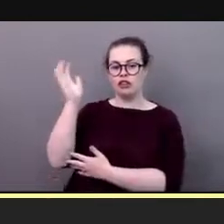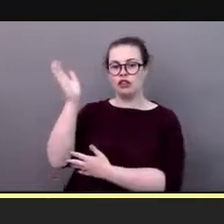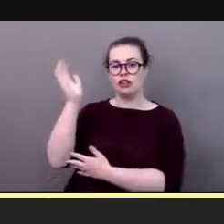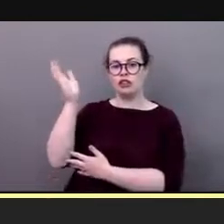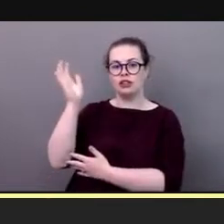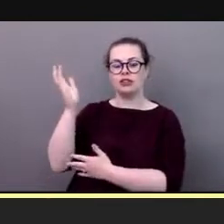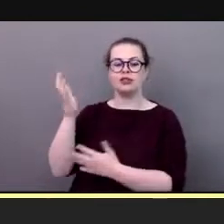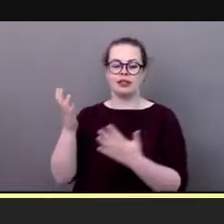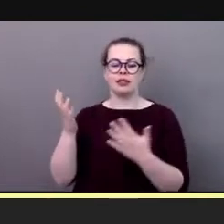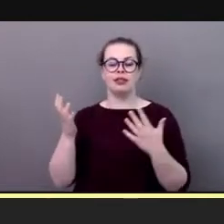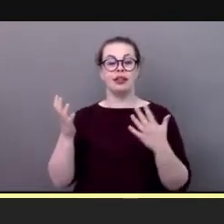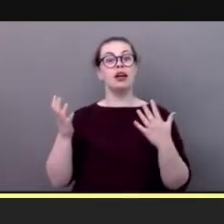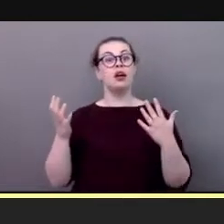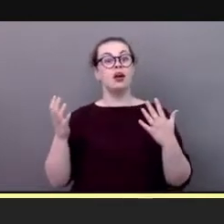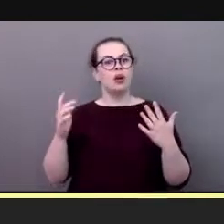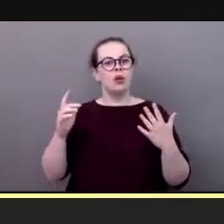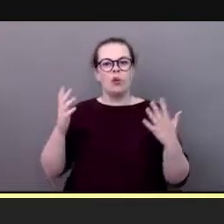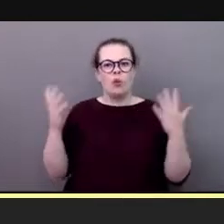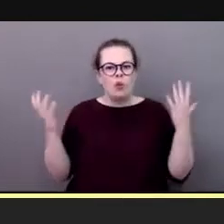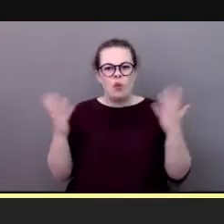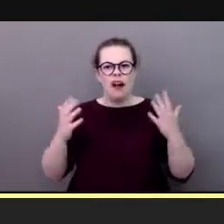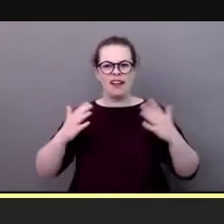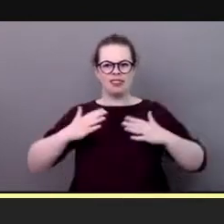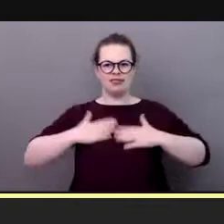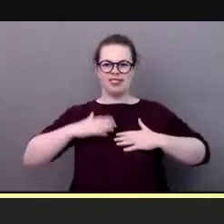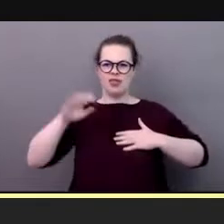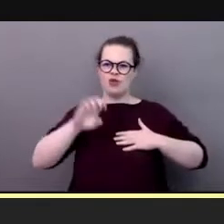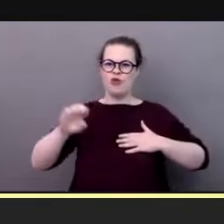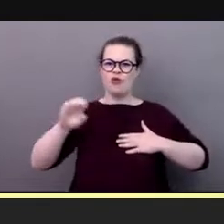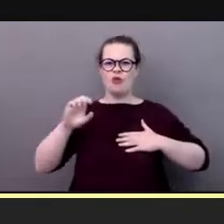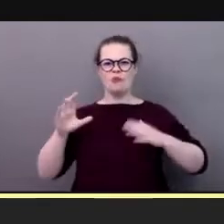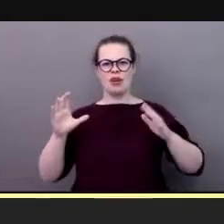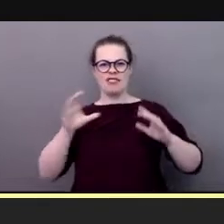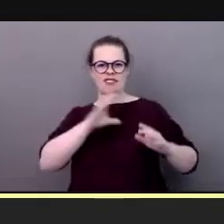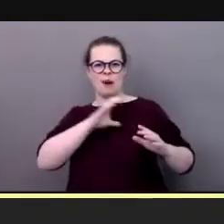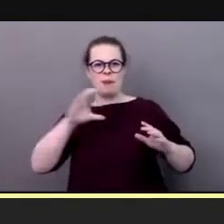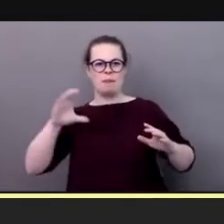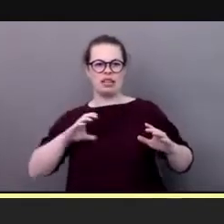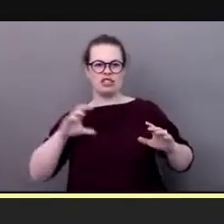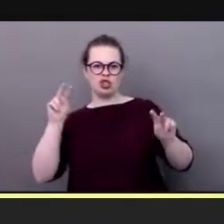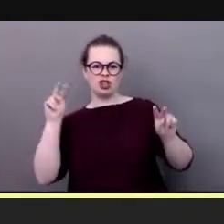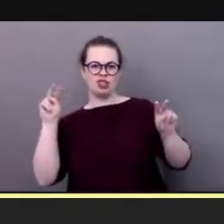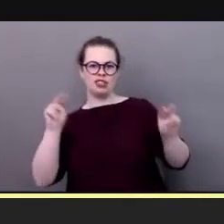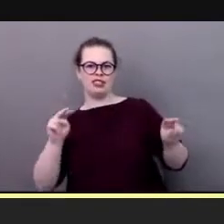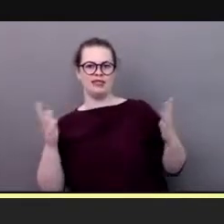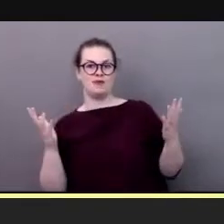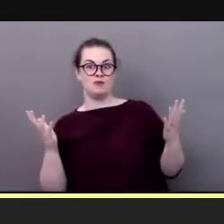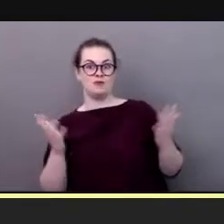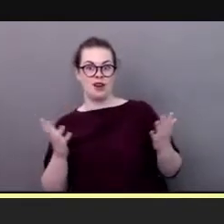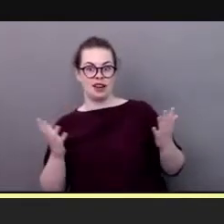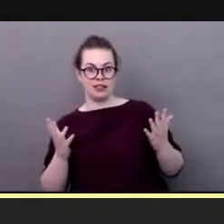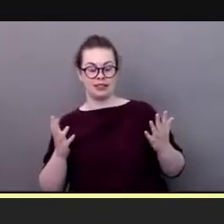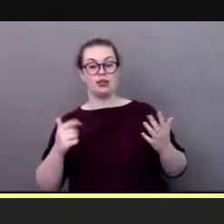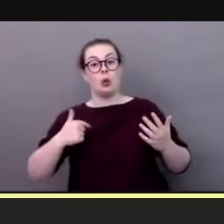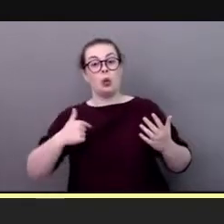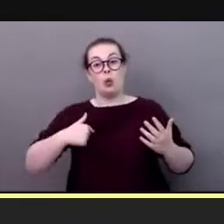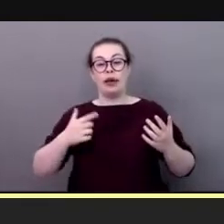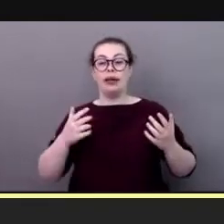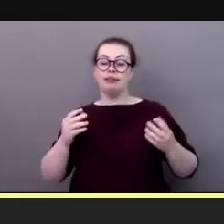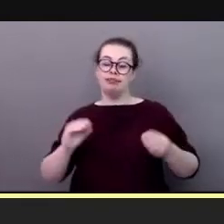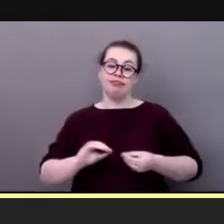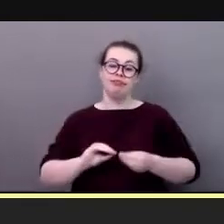is a communication from the European Commission? It is an official document that